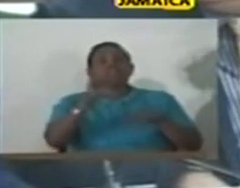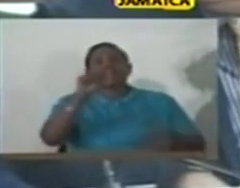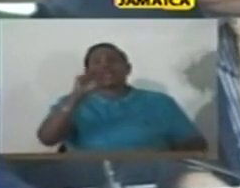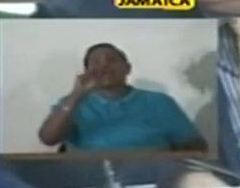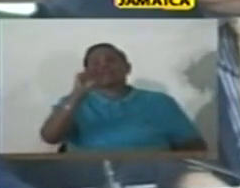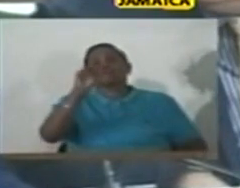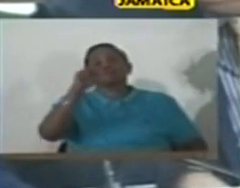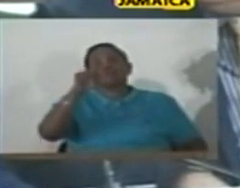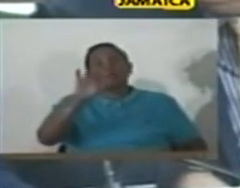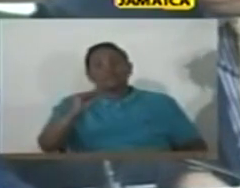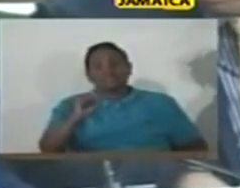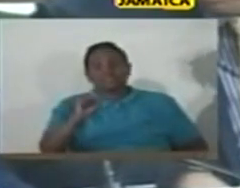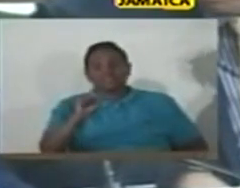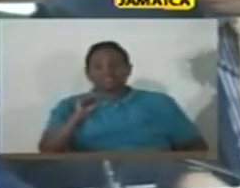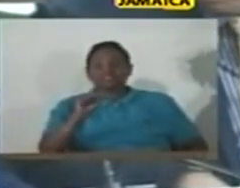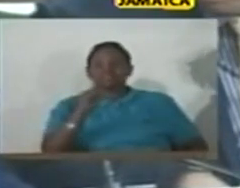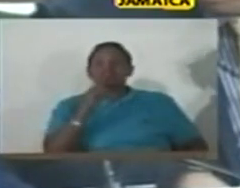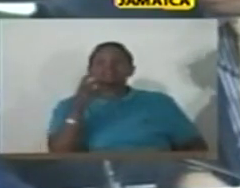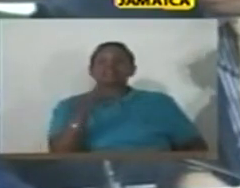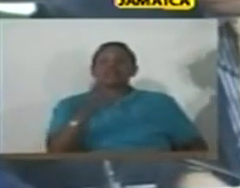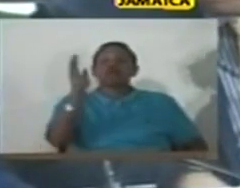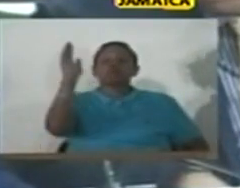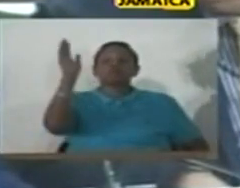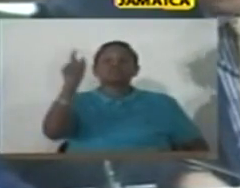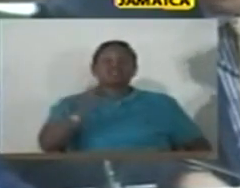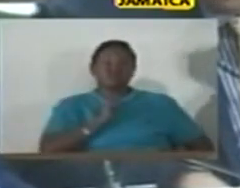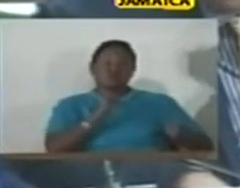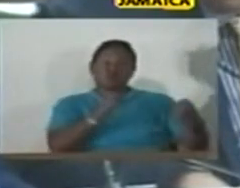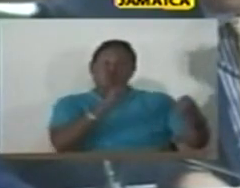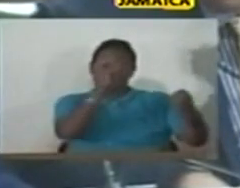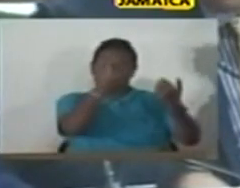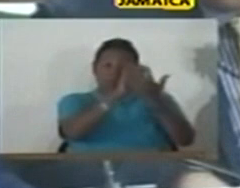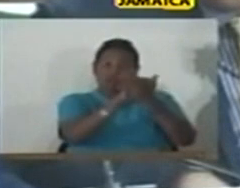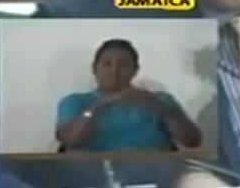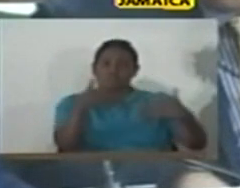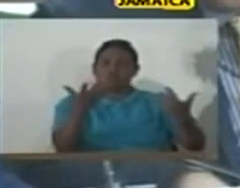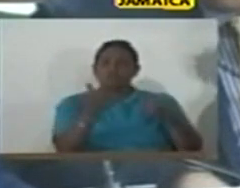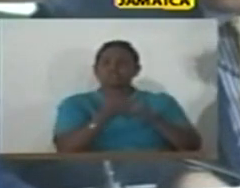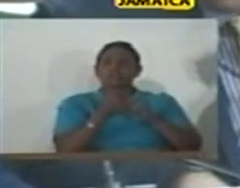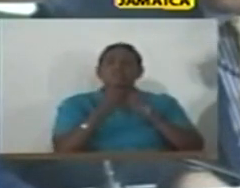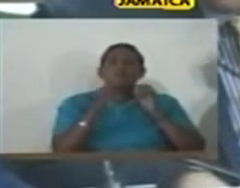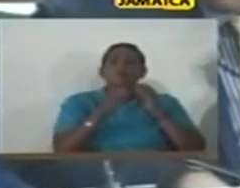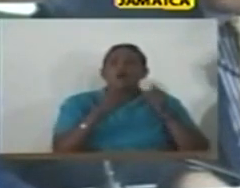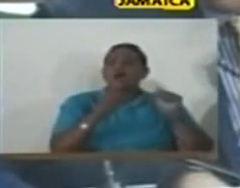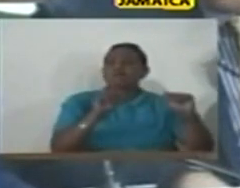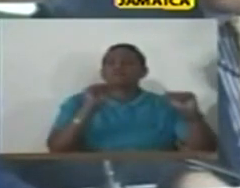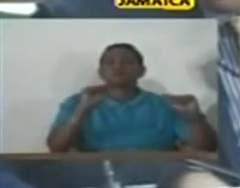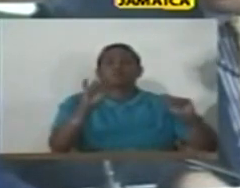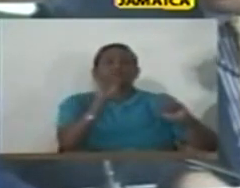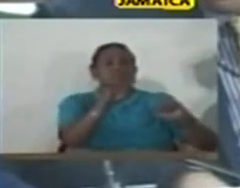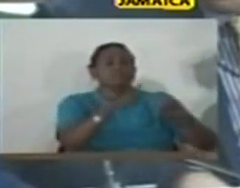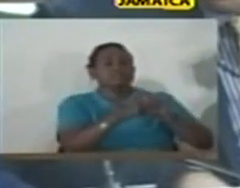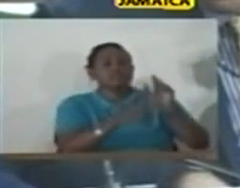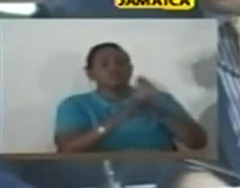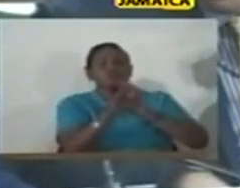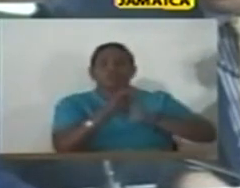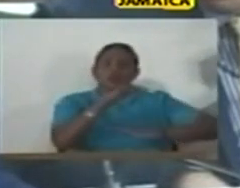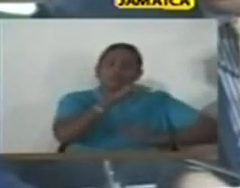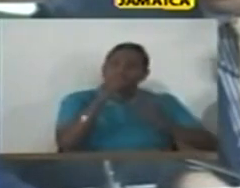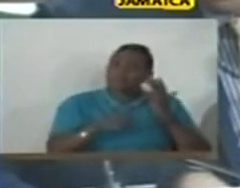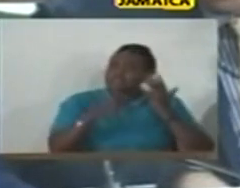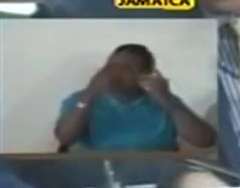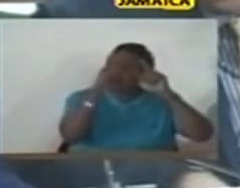And here, Mr. Speaker, I strongly believe that greater efforts must be made to develop this consensus